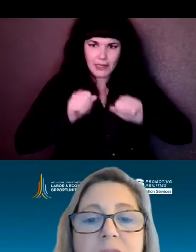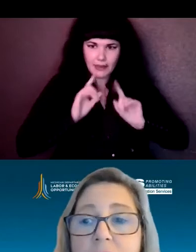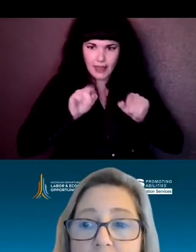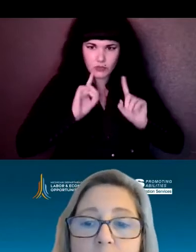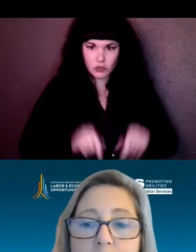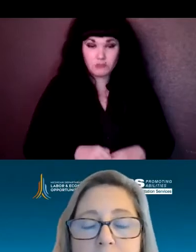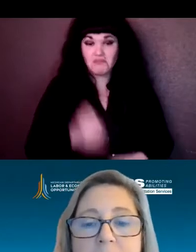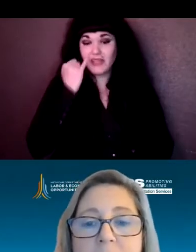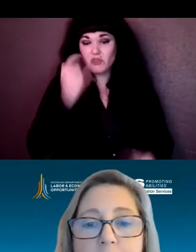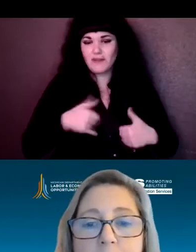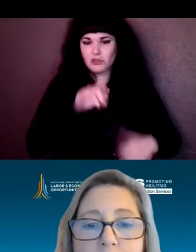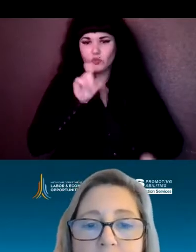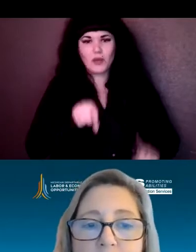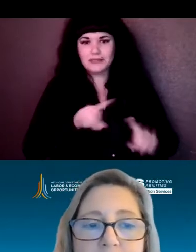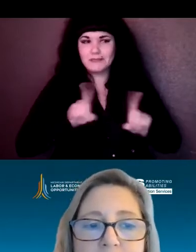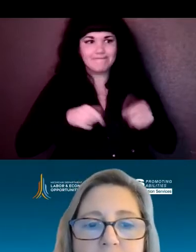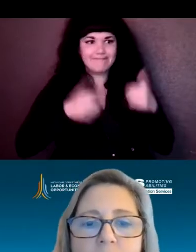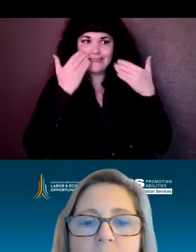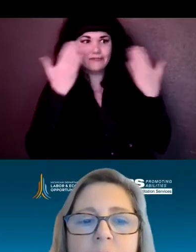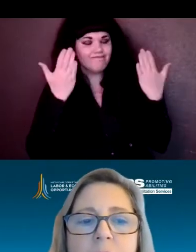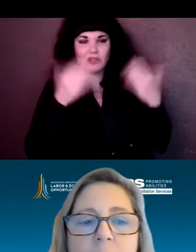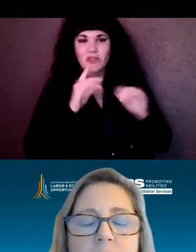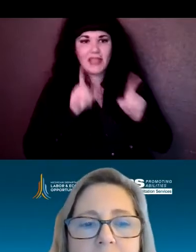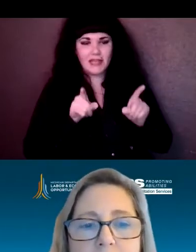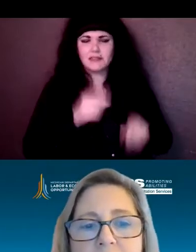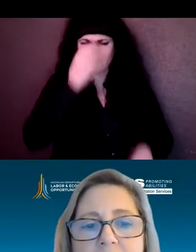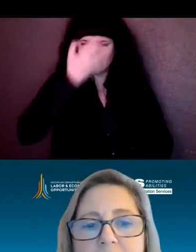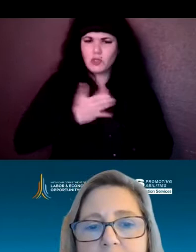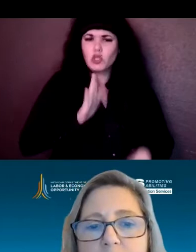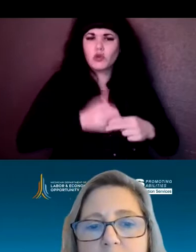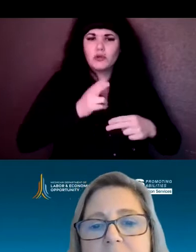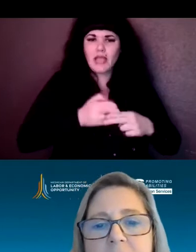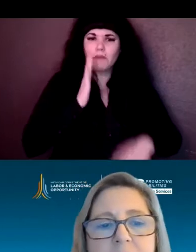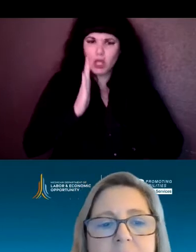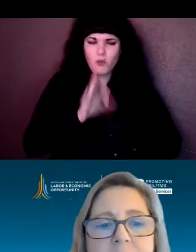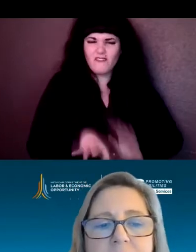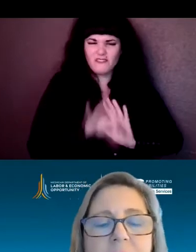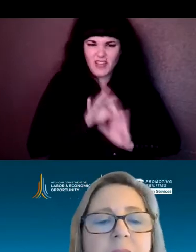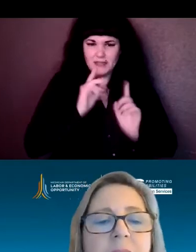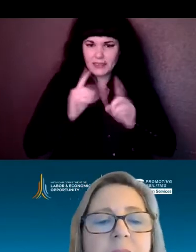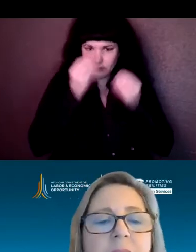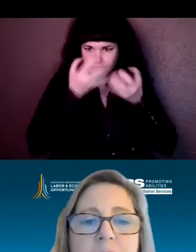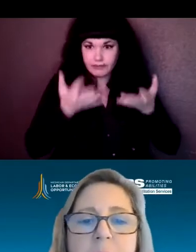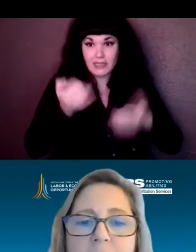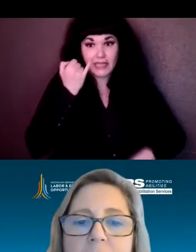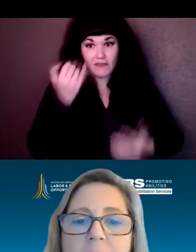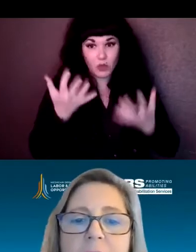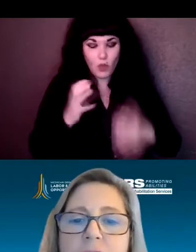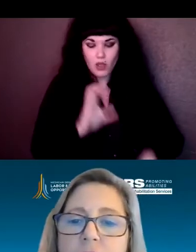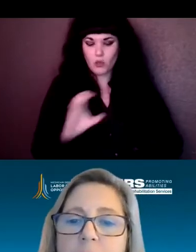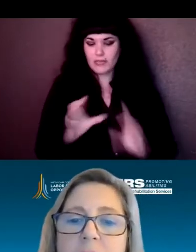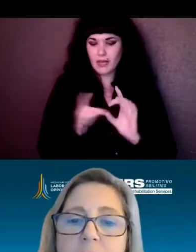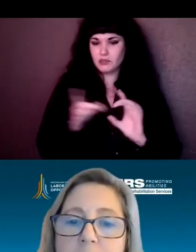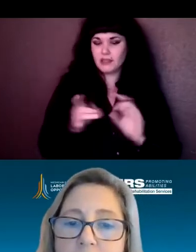give us your name and we promise to get back with you. Closed captioning is available by selecting the CC closed caption button and